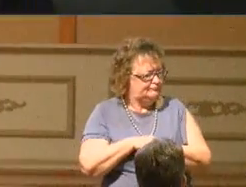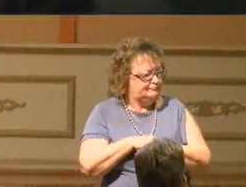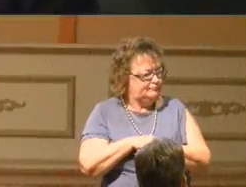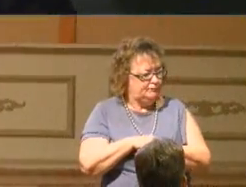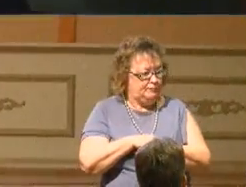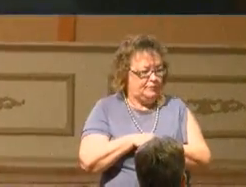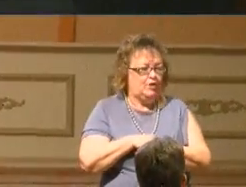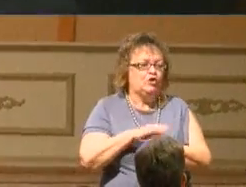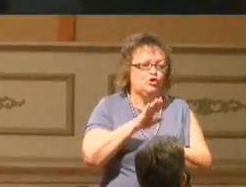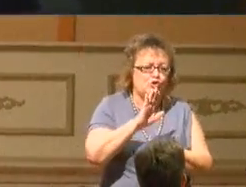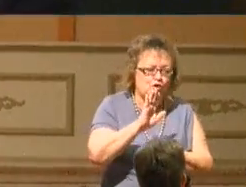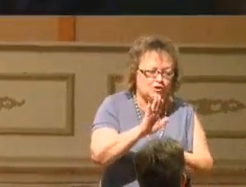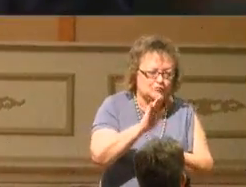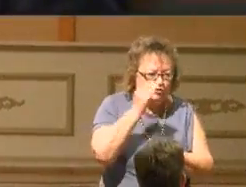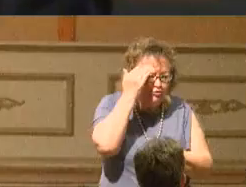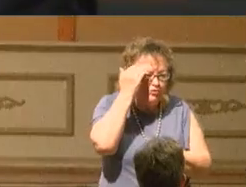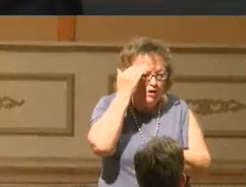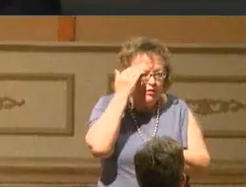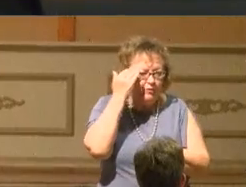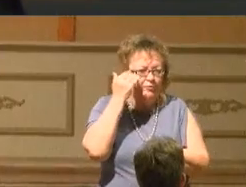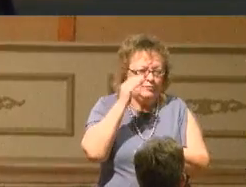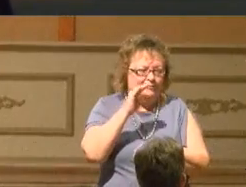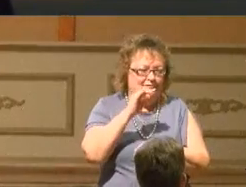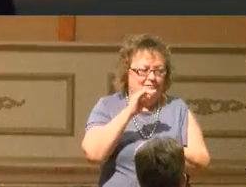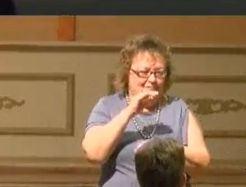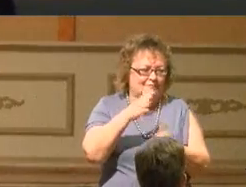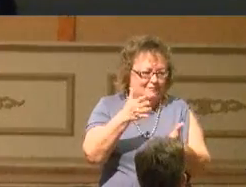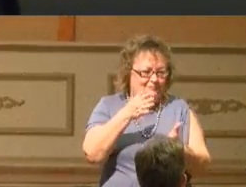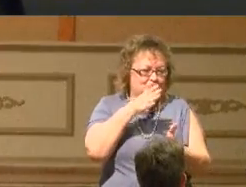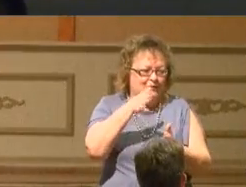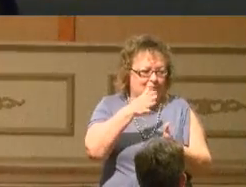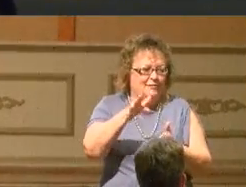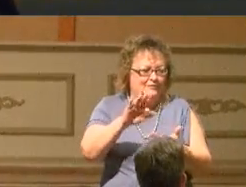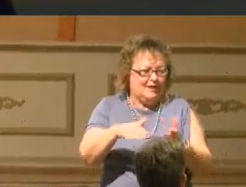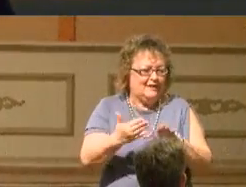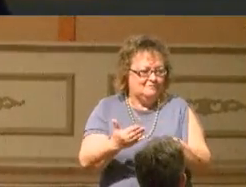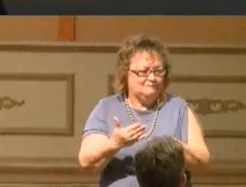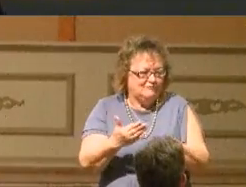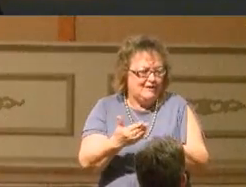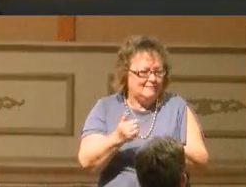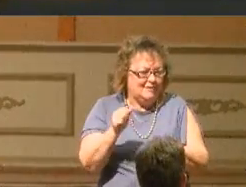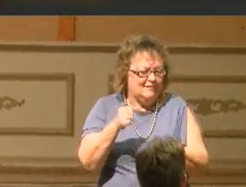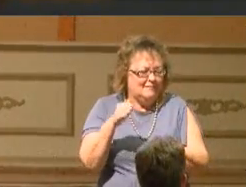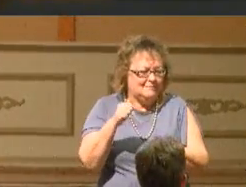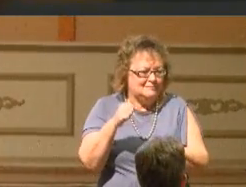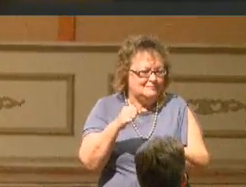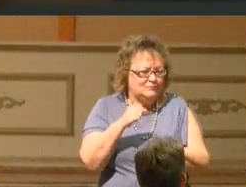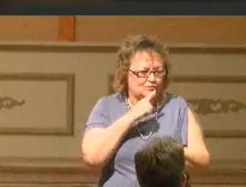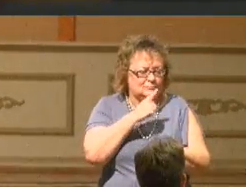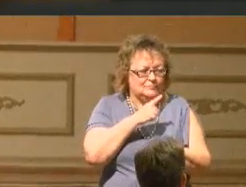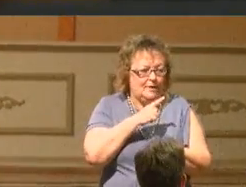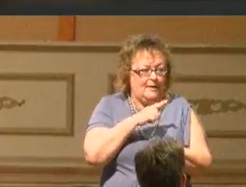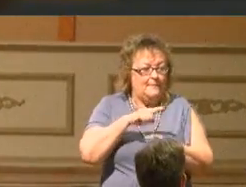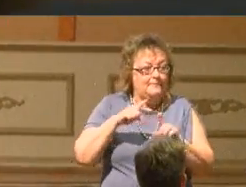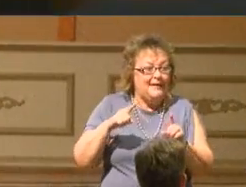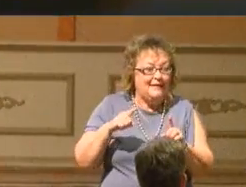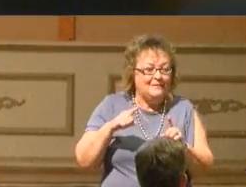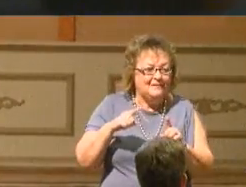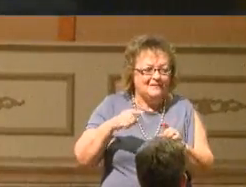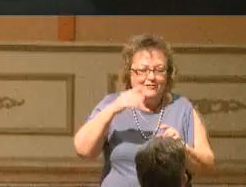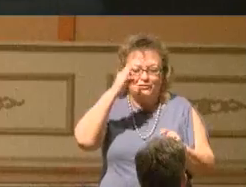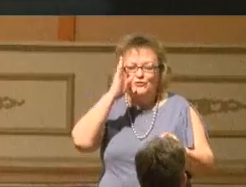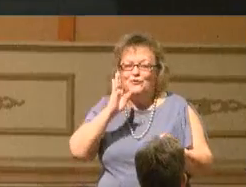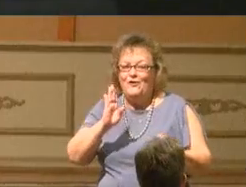As far as you're concerned, she died. As far as you're concerned, she died. But you see, as far as